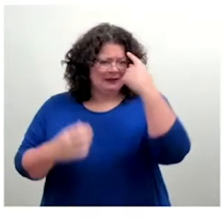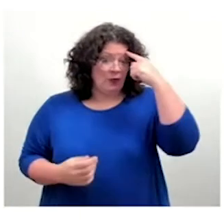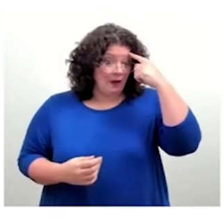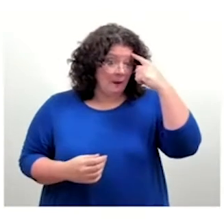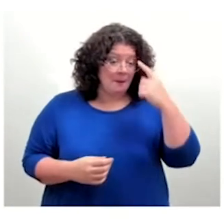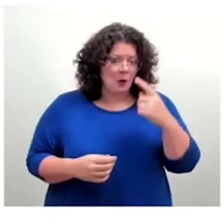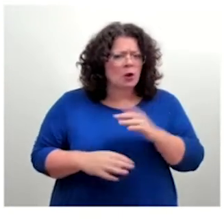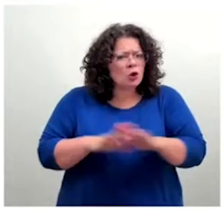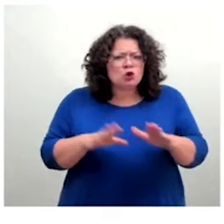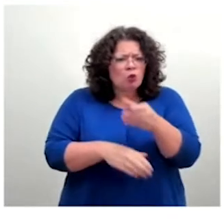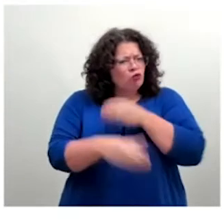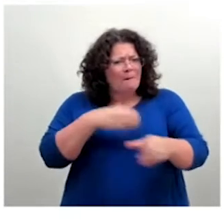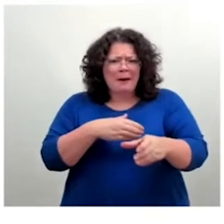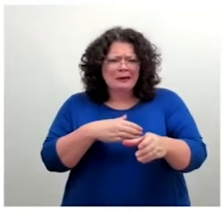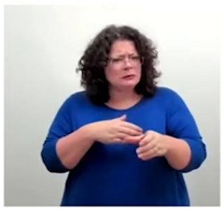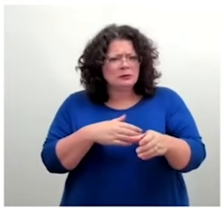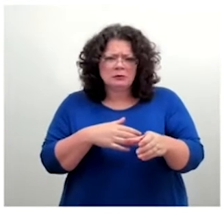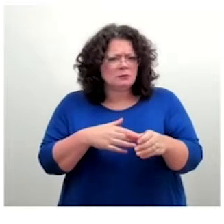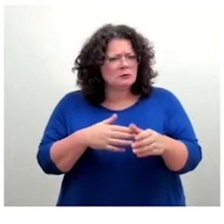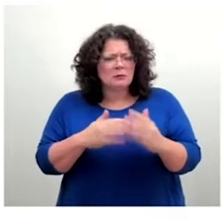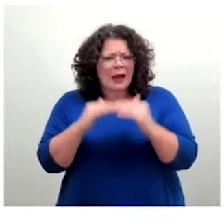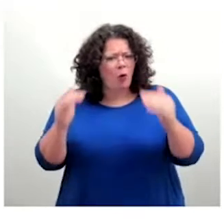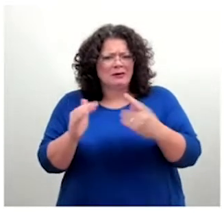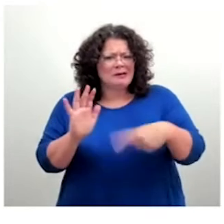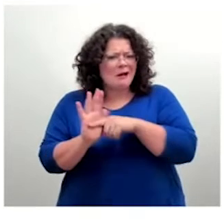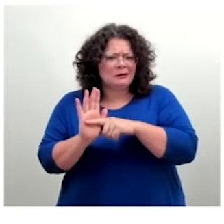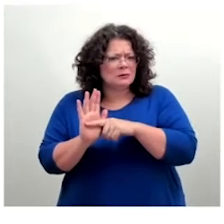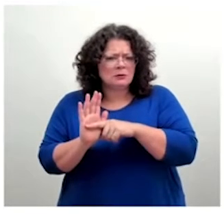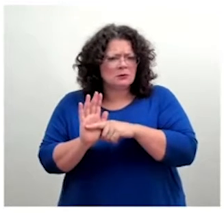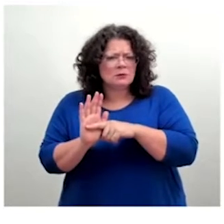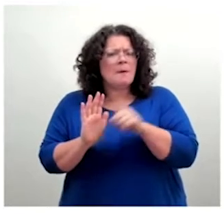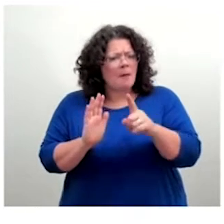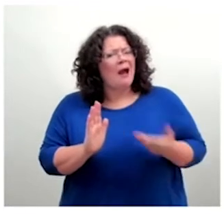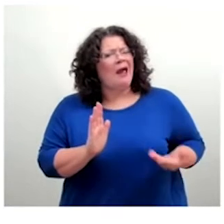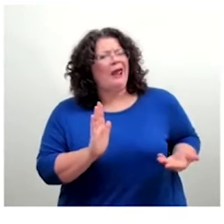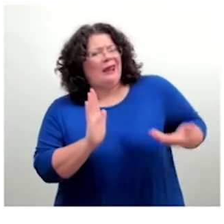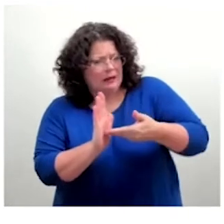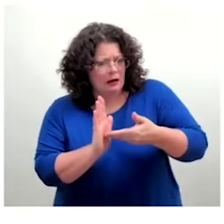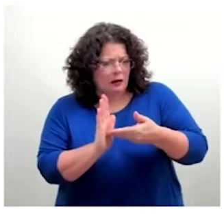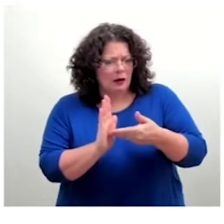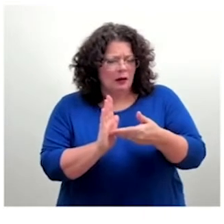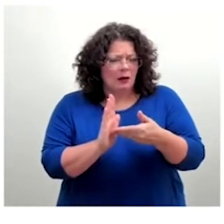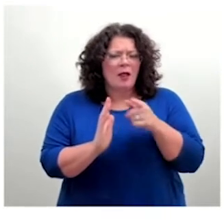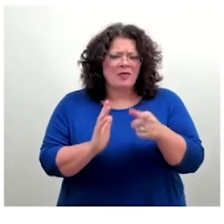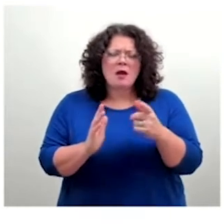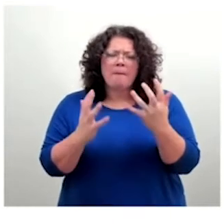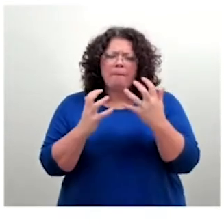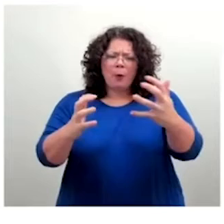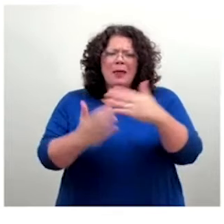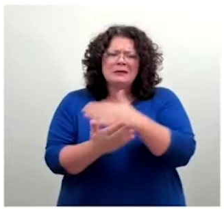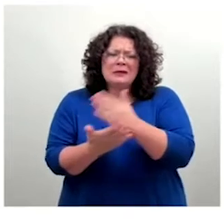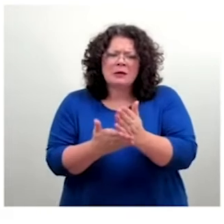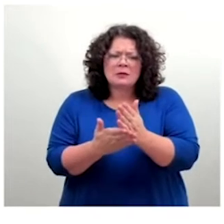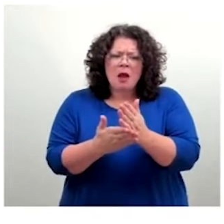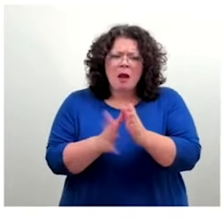regulations 2018. And they mean that public organisations have a legal obligation to make their websites and mobile apps accessible to